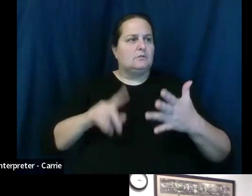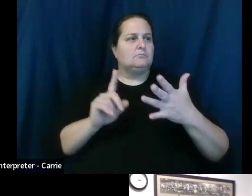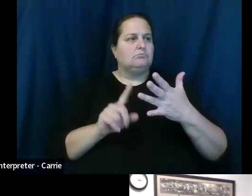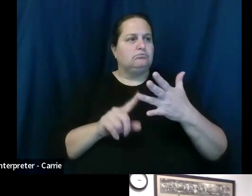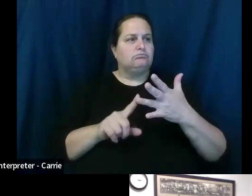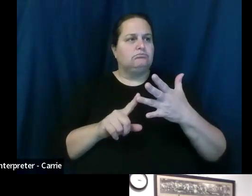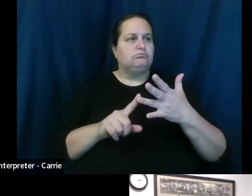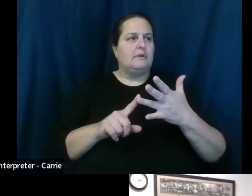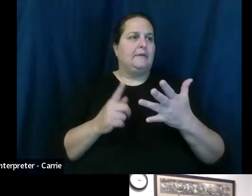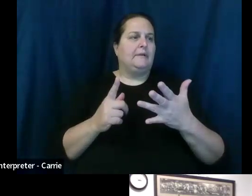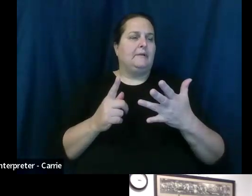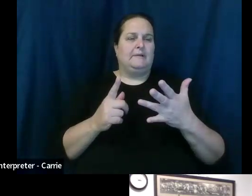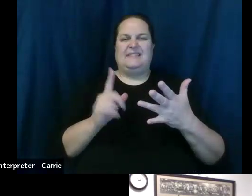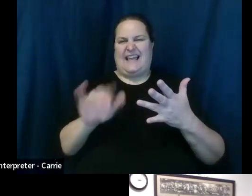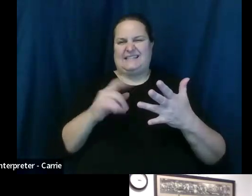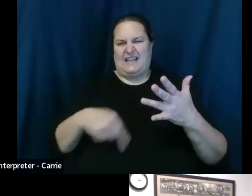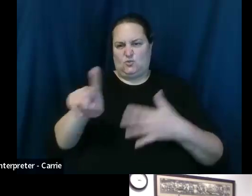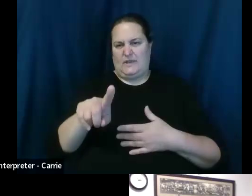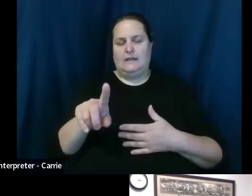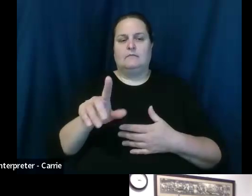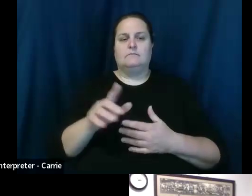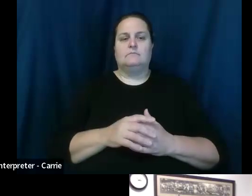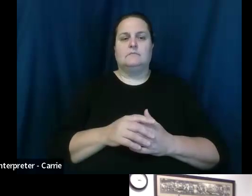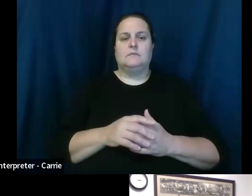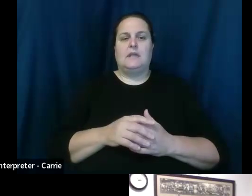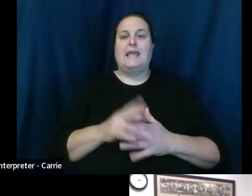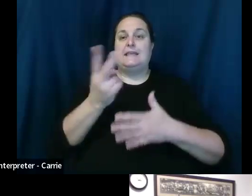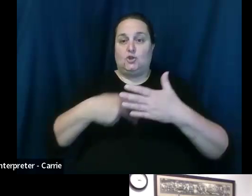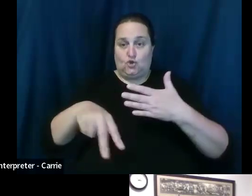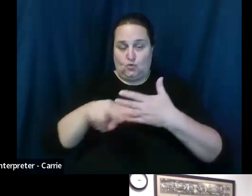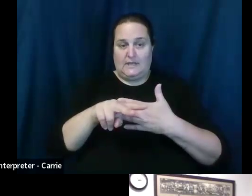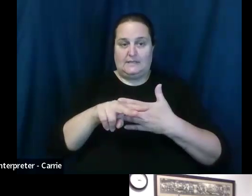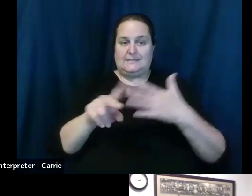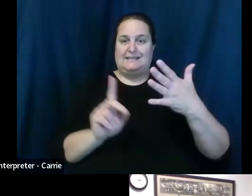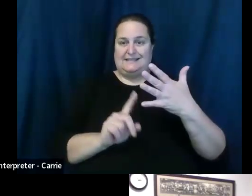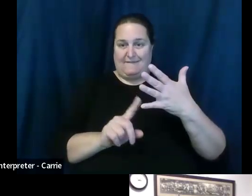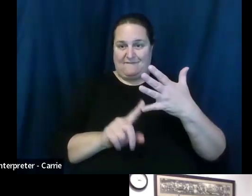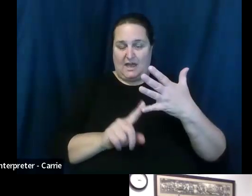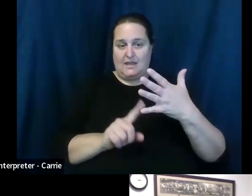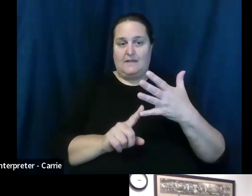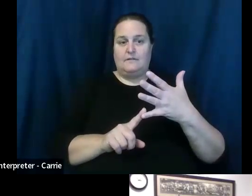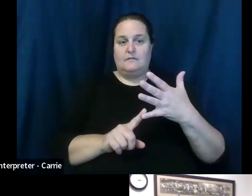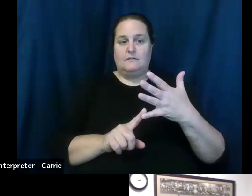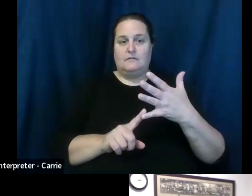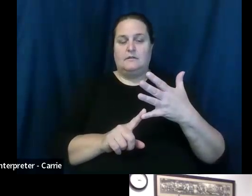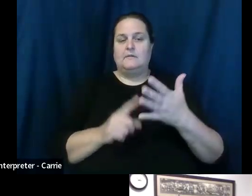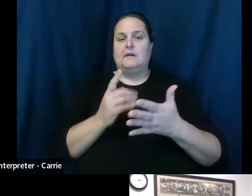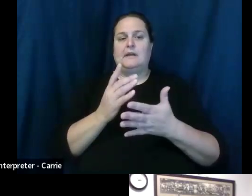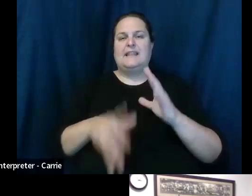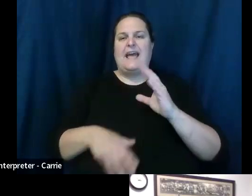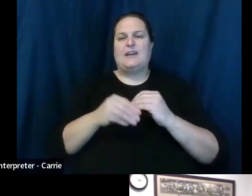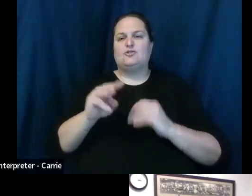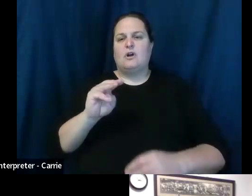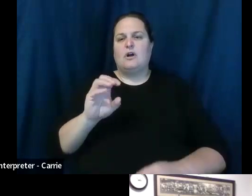So that's what we're going to do next week. And then 2 weeks after that, we'll take care of step 5, as well as talk about some of the extra